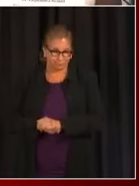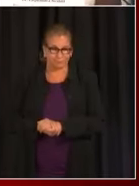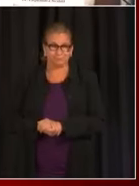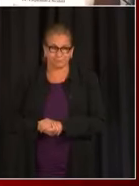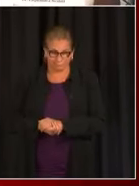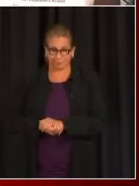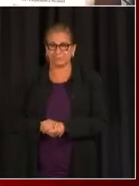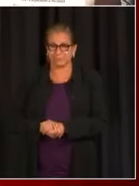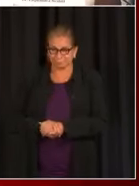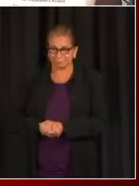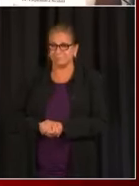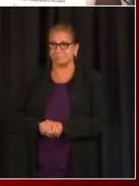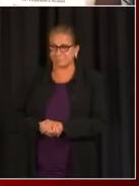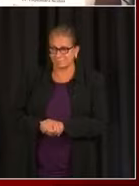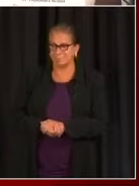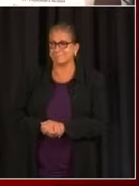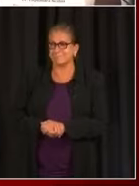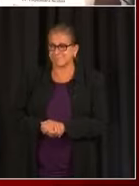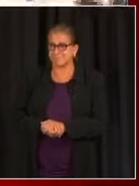support.